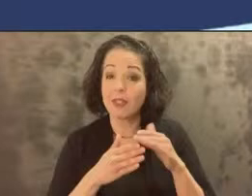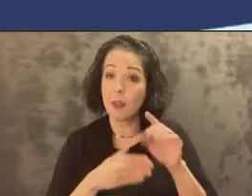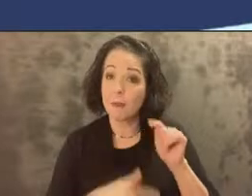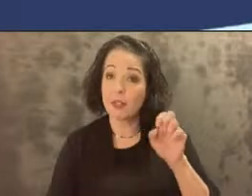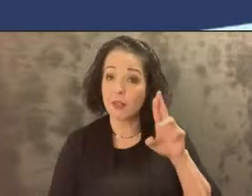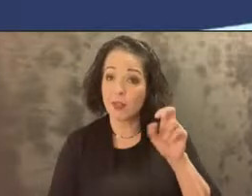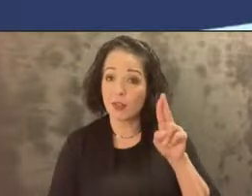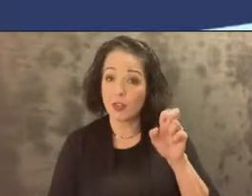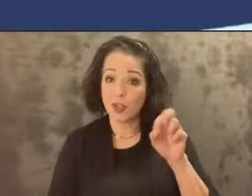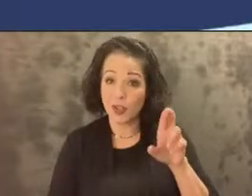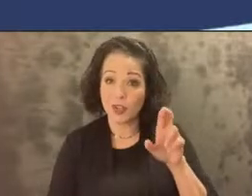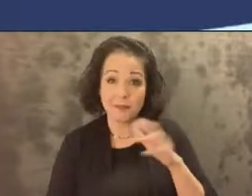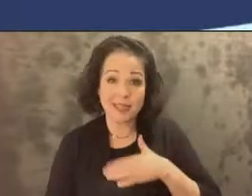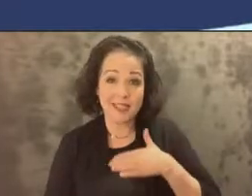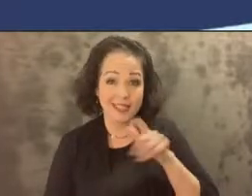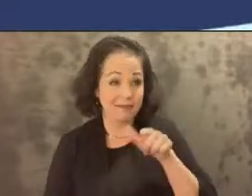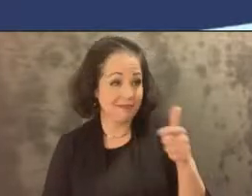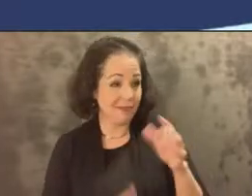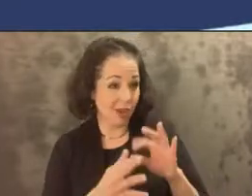please.